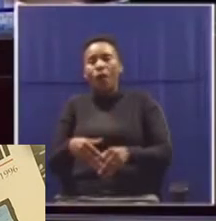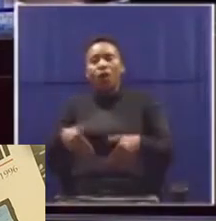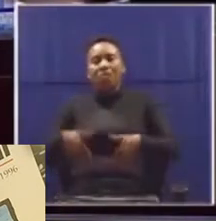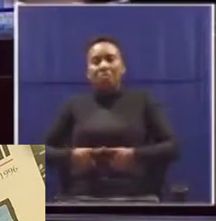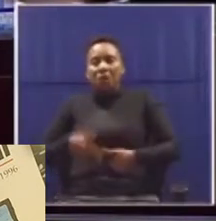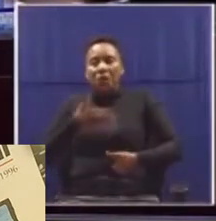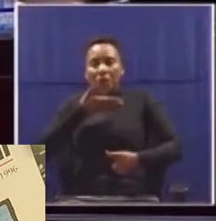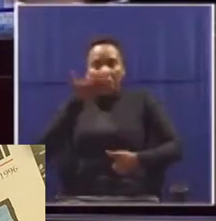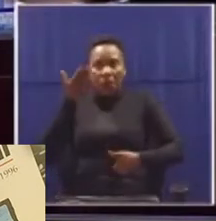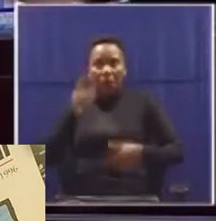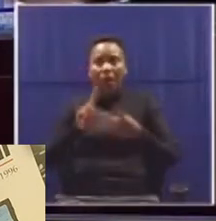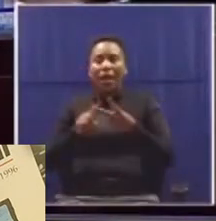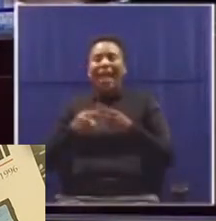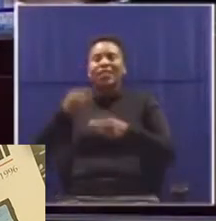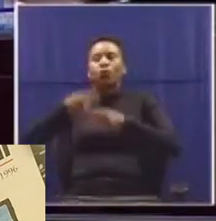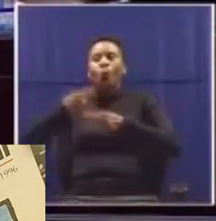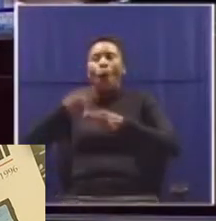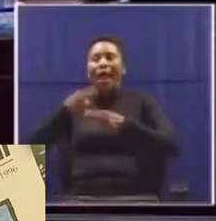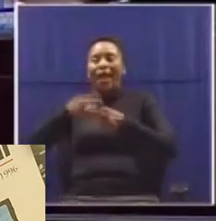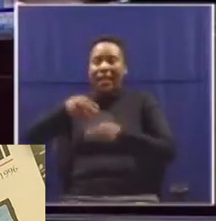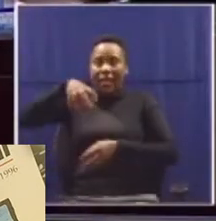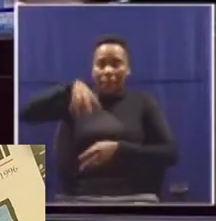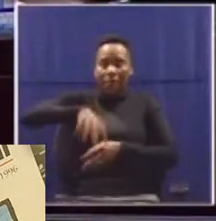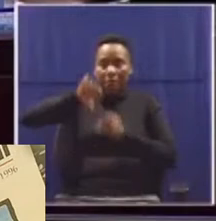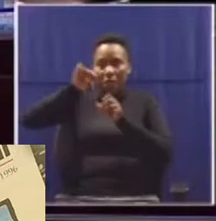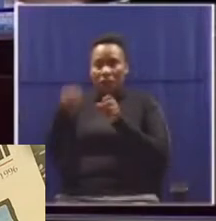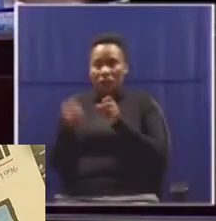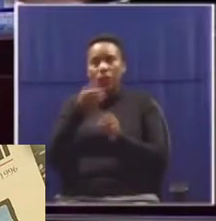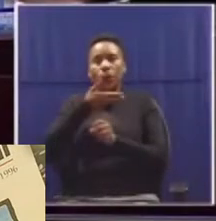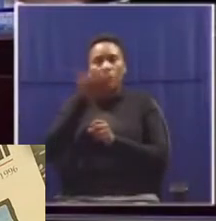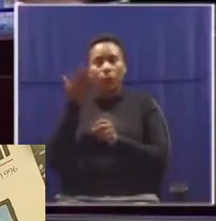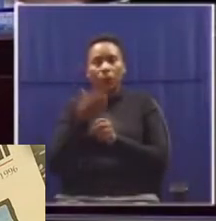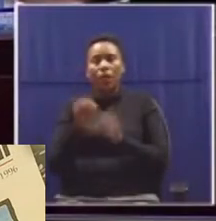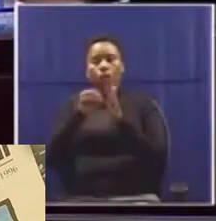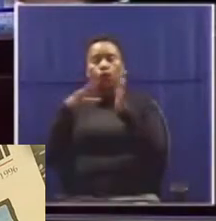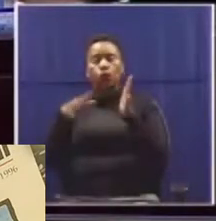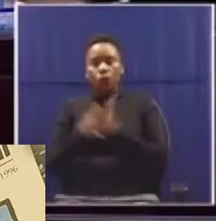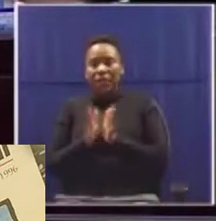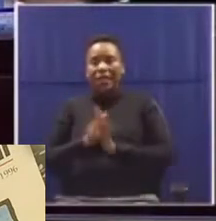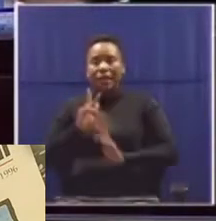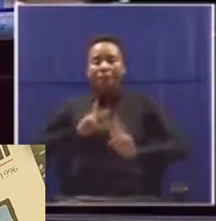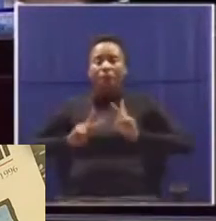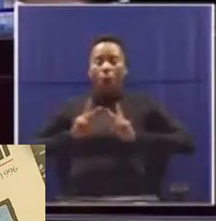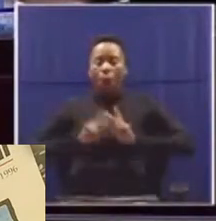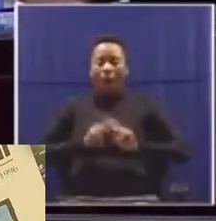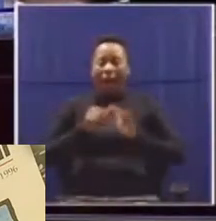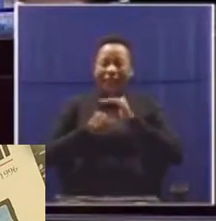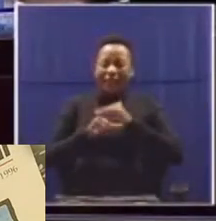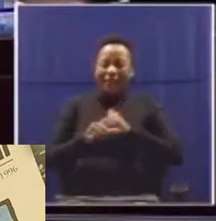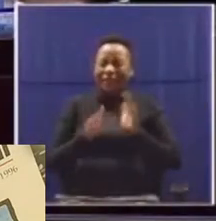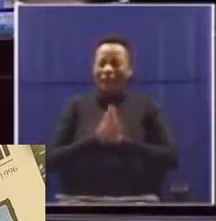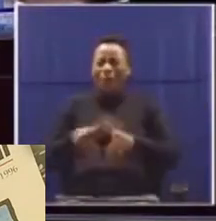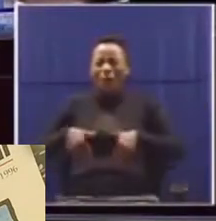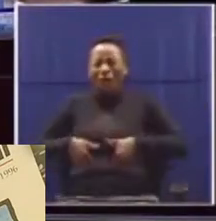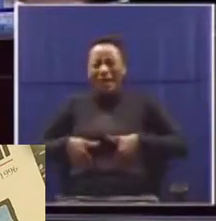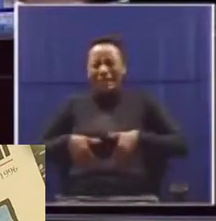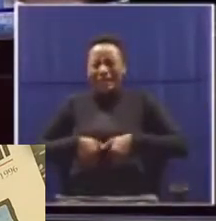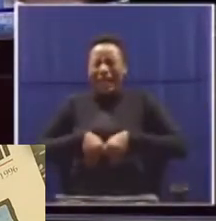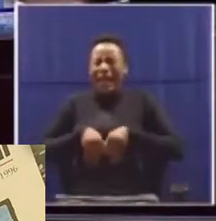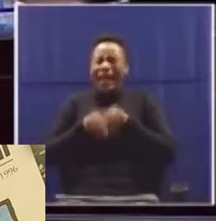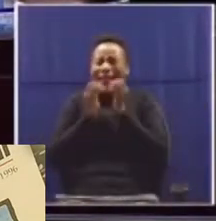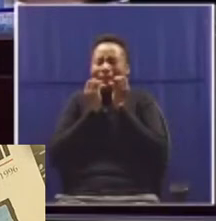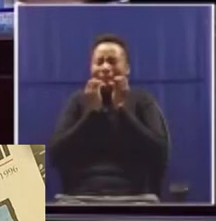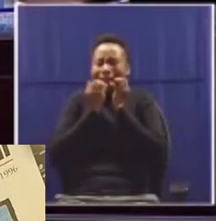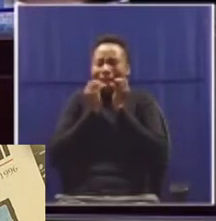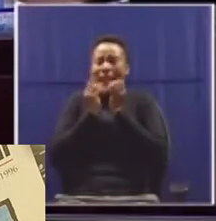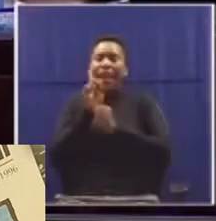toilets where students have to perform their poverty and Desperation every year for